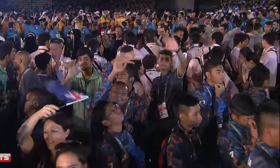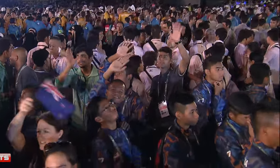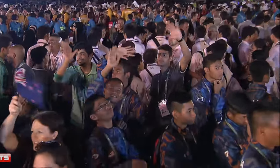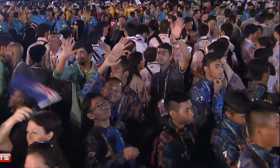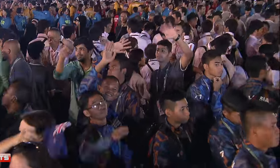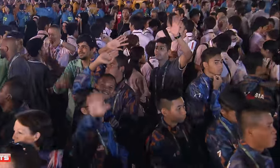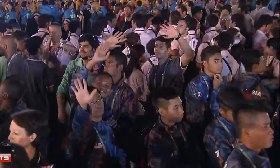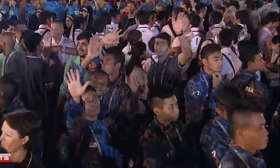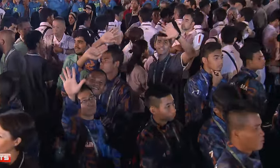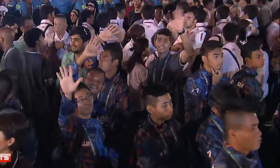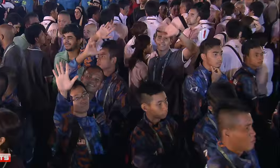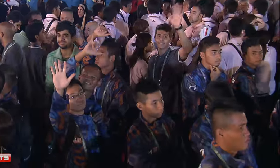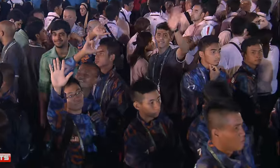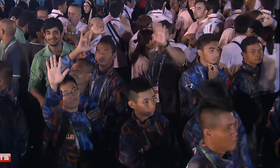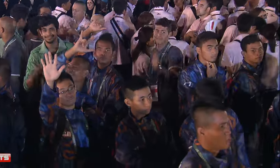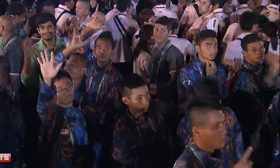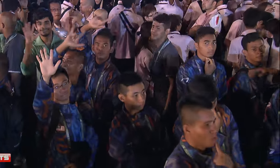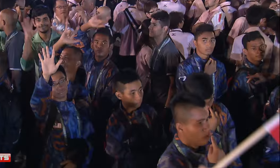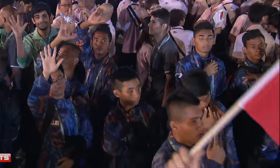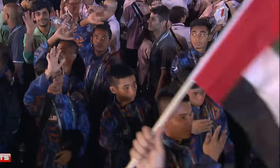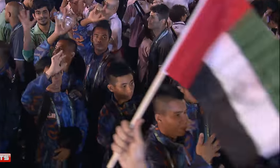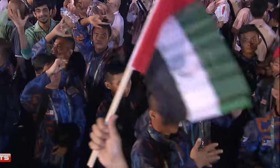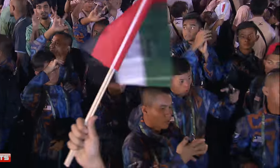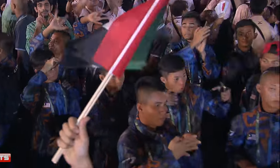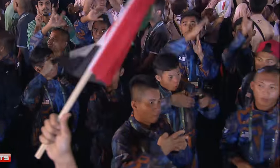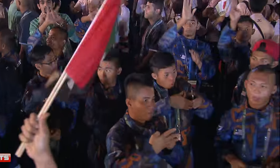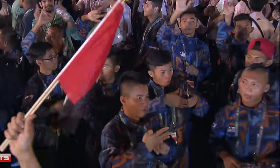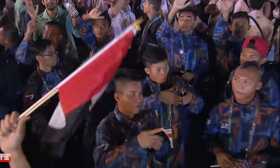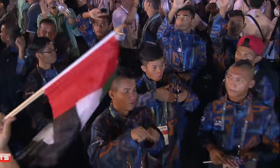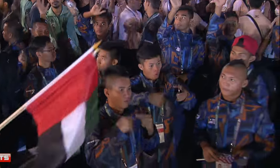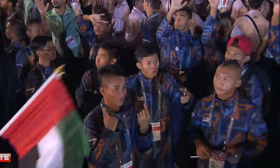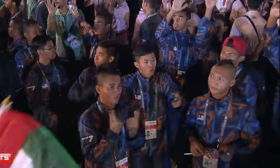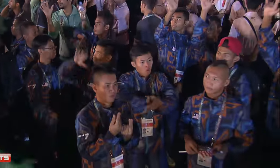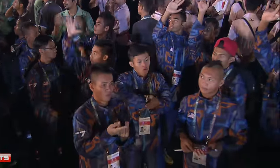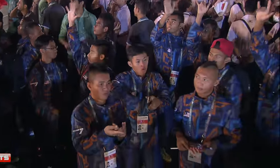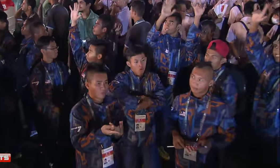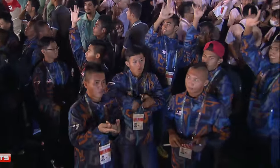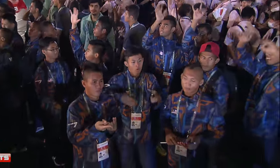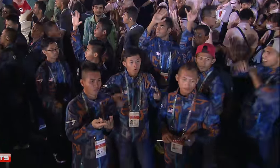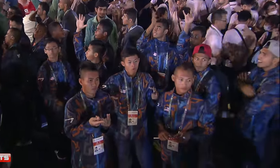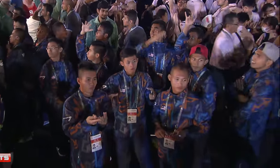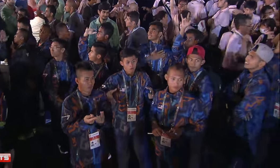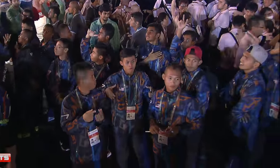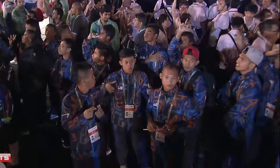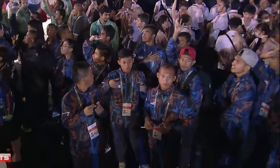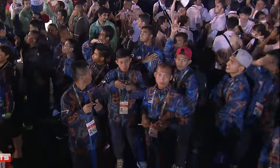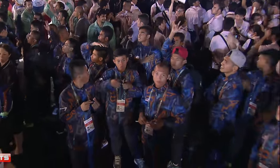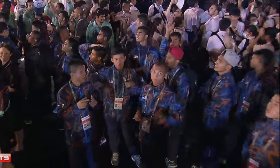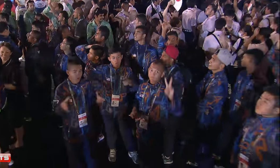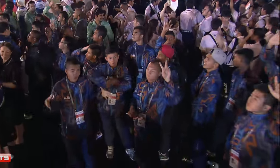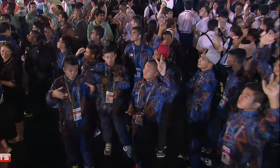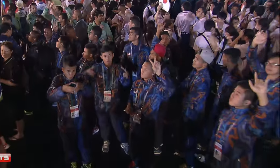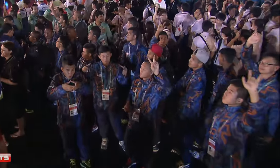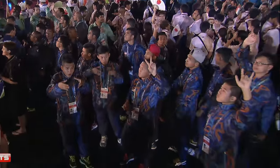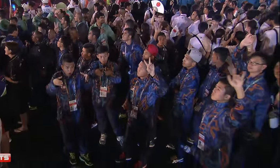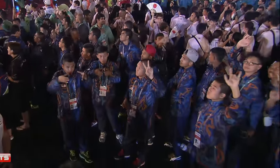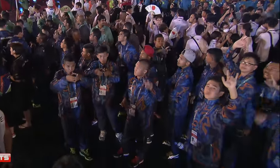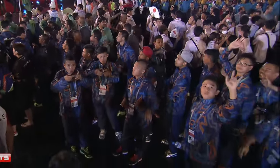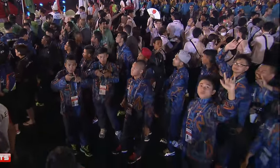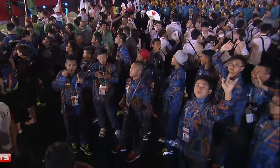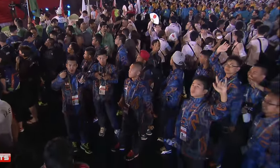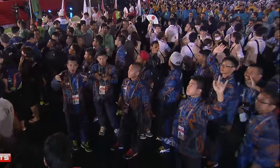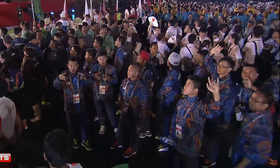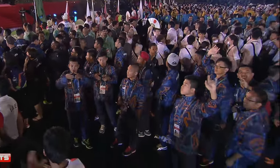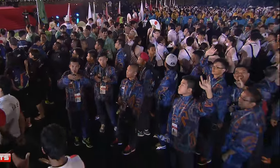of Education to Taoyuan City Government and the Chinese Taipei Sports Association of the Deaf for sparing